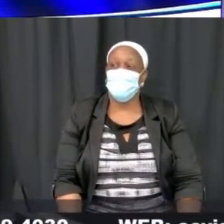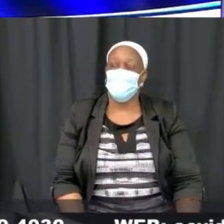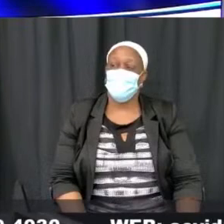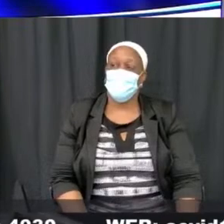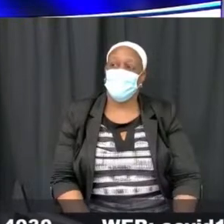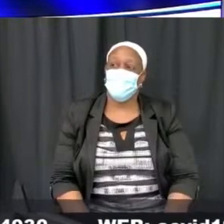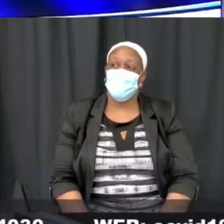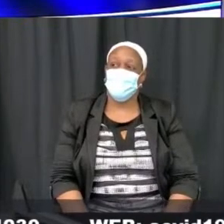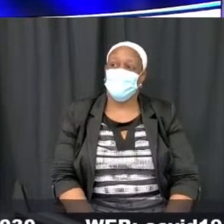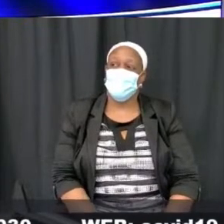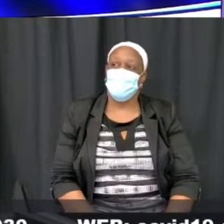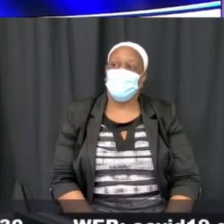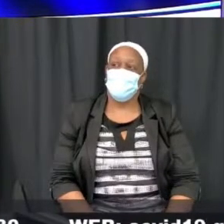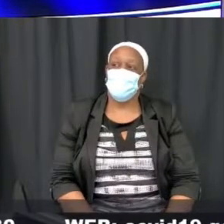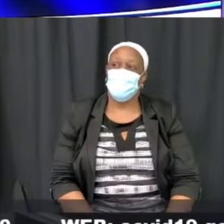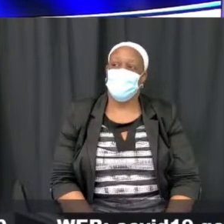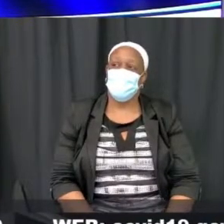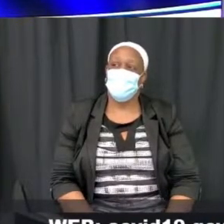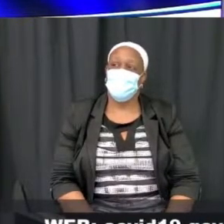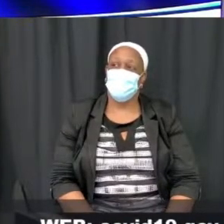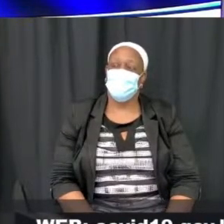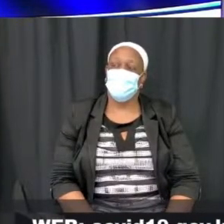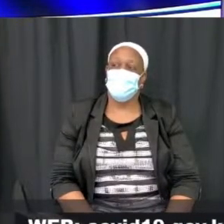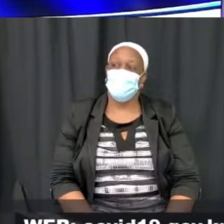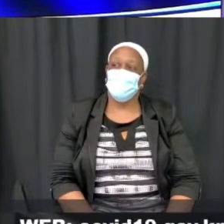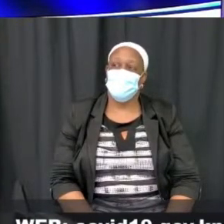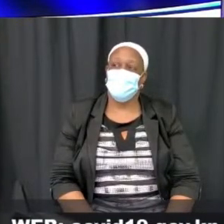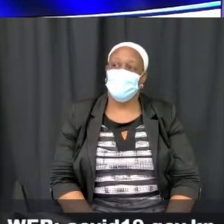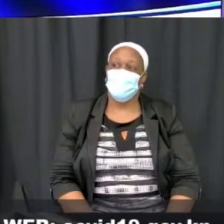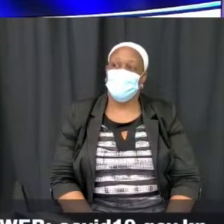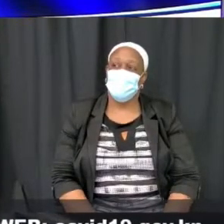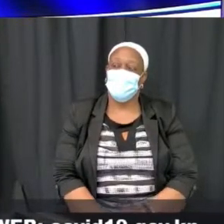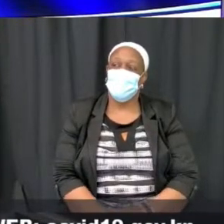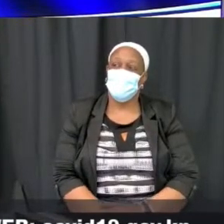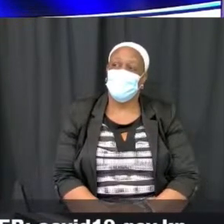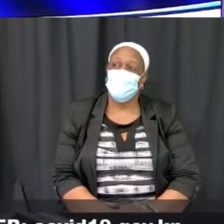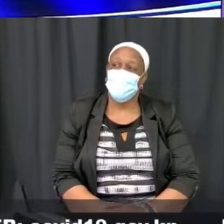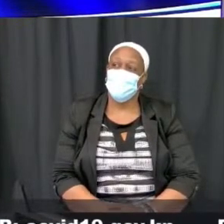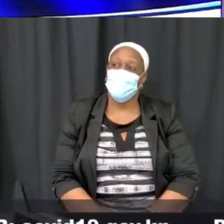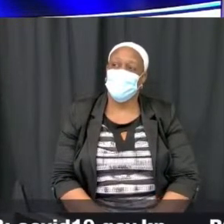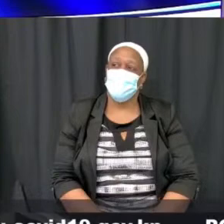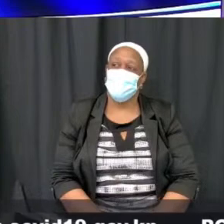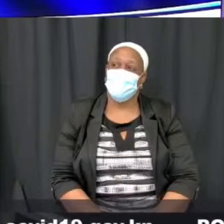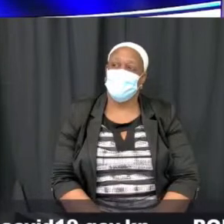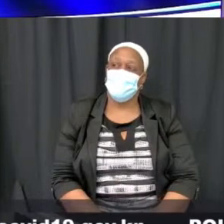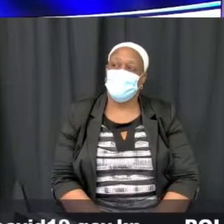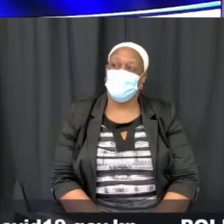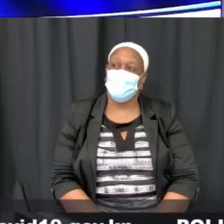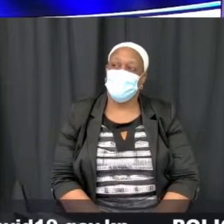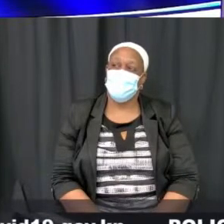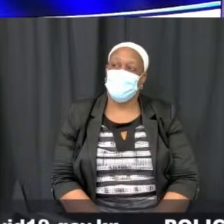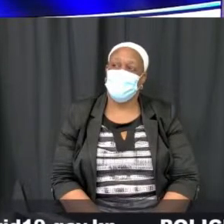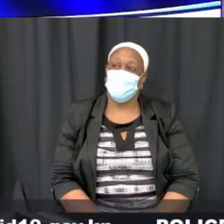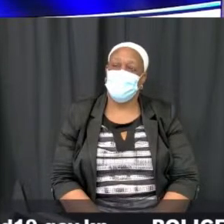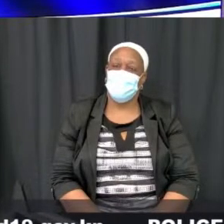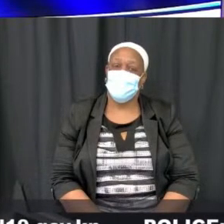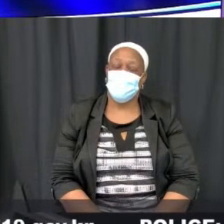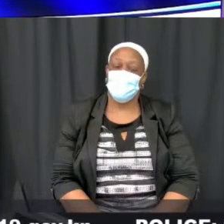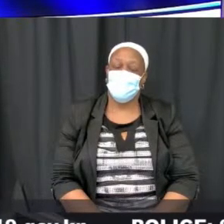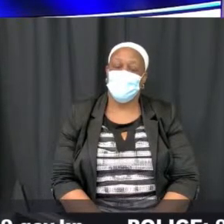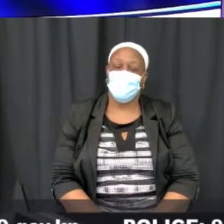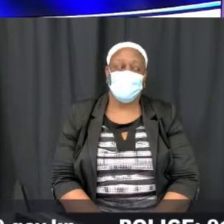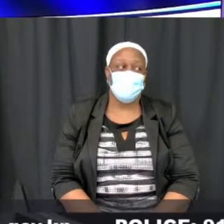said that seniors can go to the top of the lines. Somebody is inquiring, who is a senior?